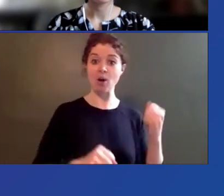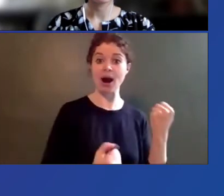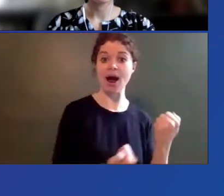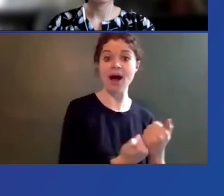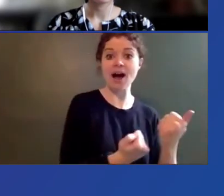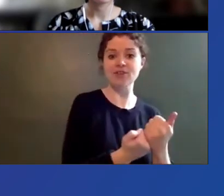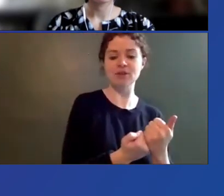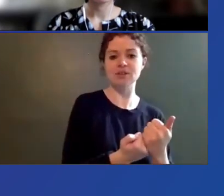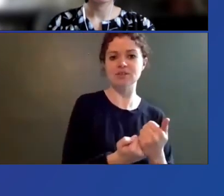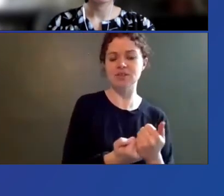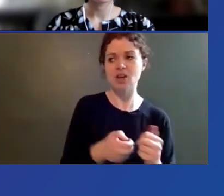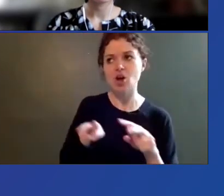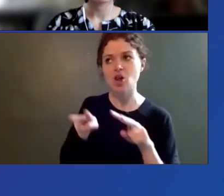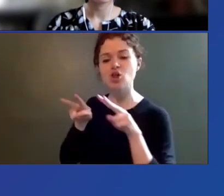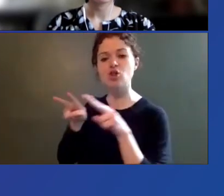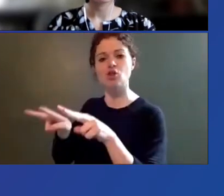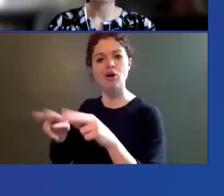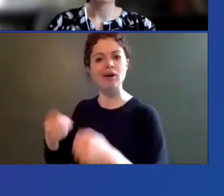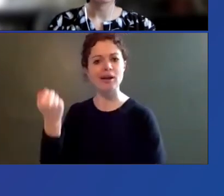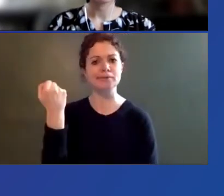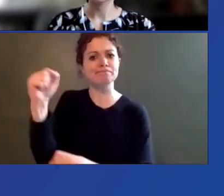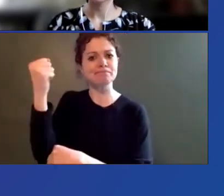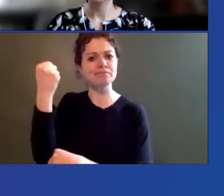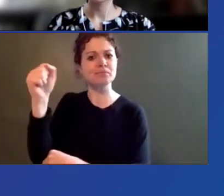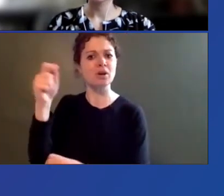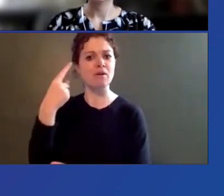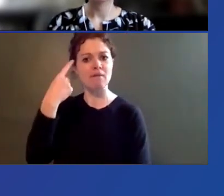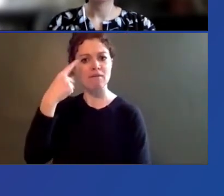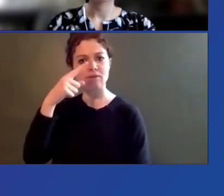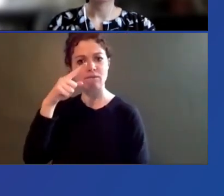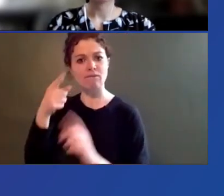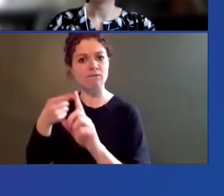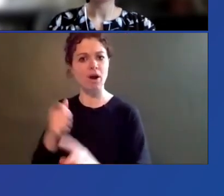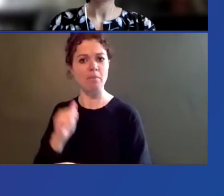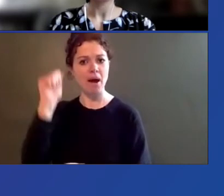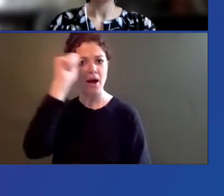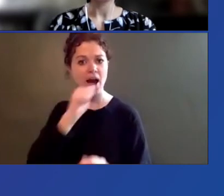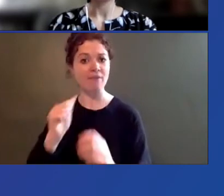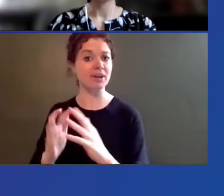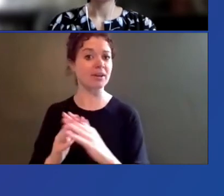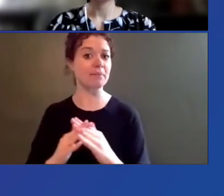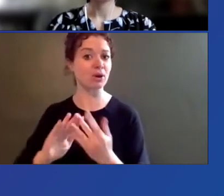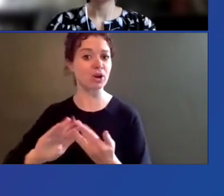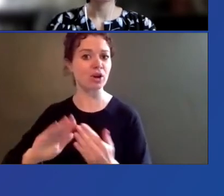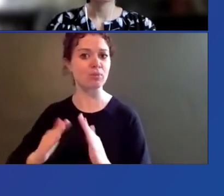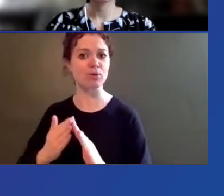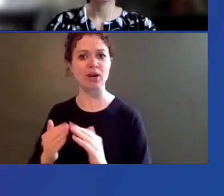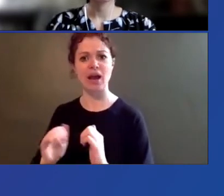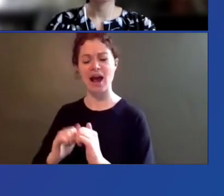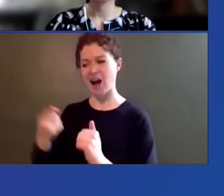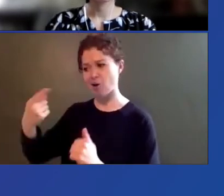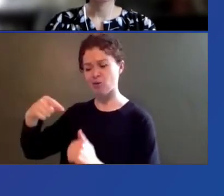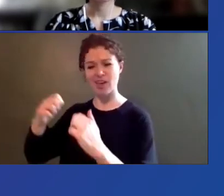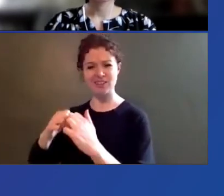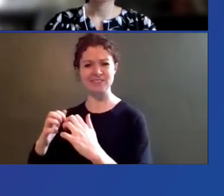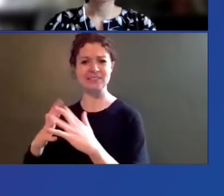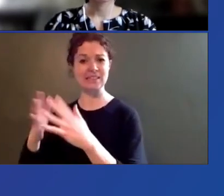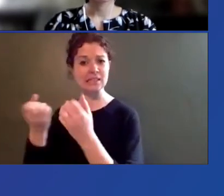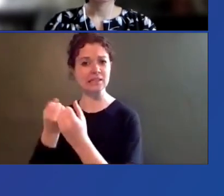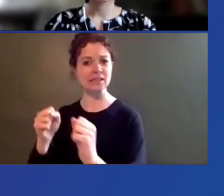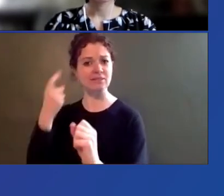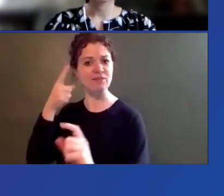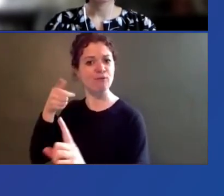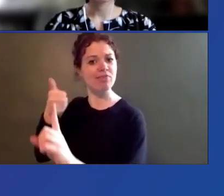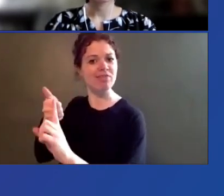they've created a culture of safety from within their own communities. So broadly extrapolating from there